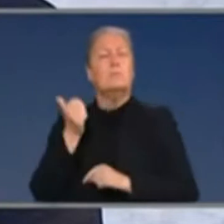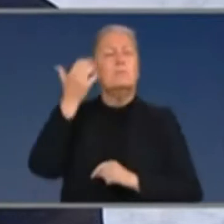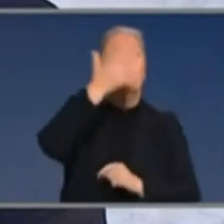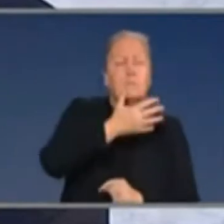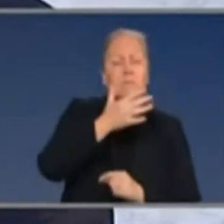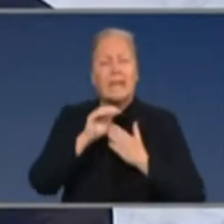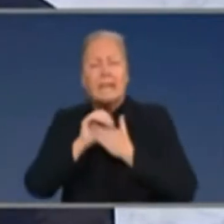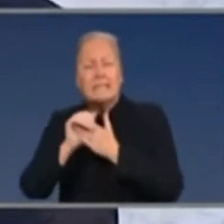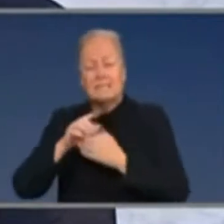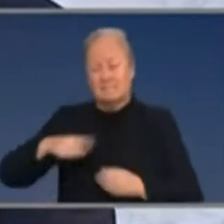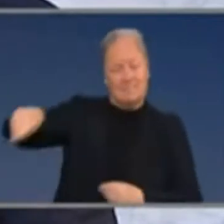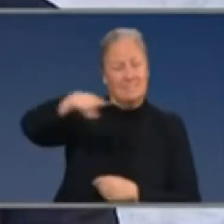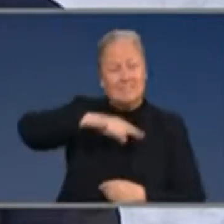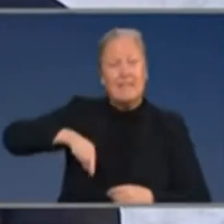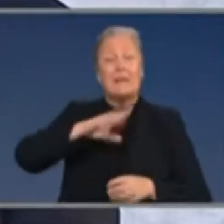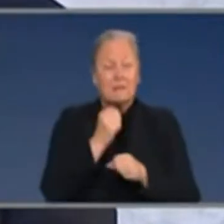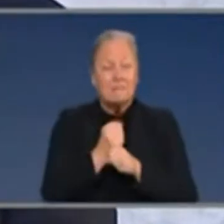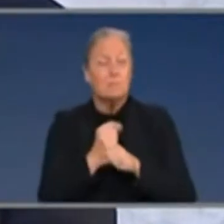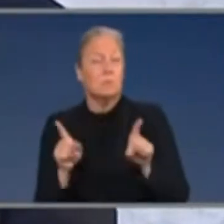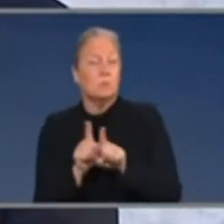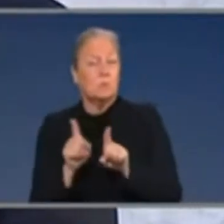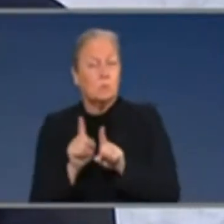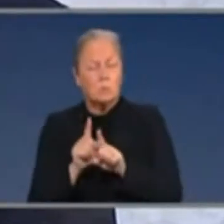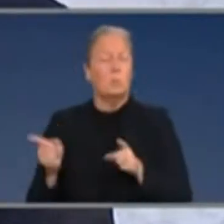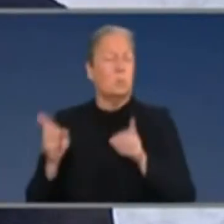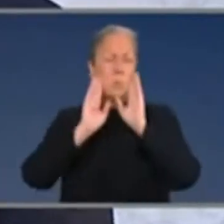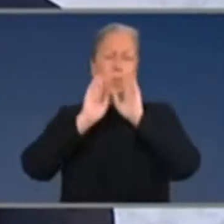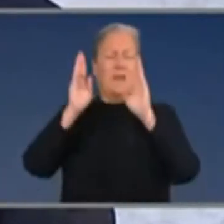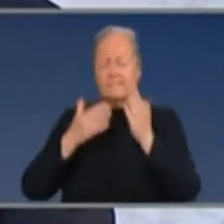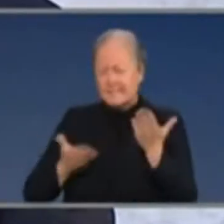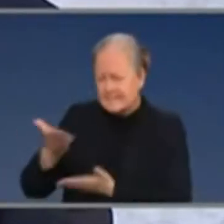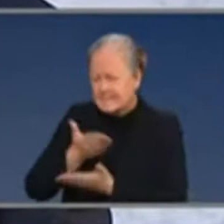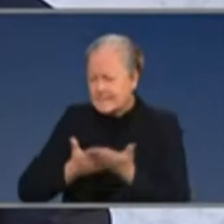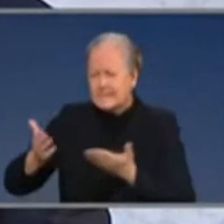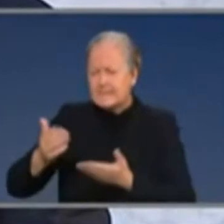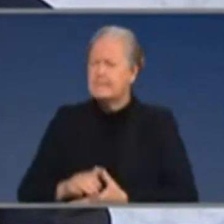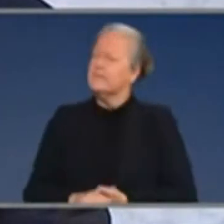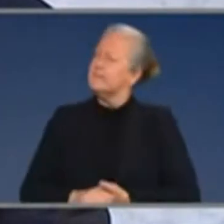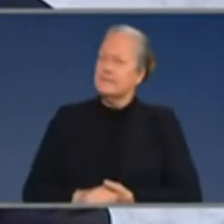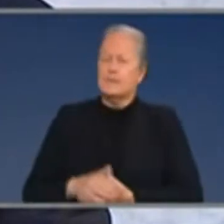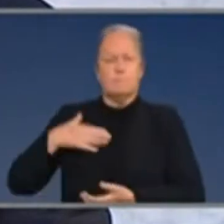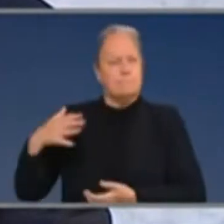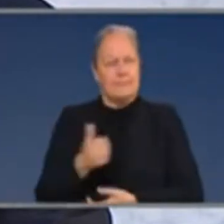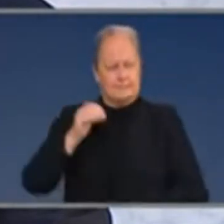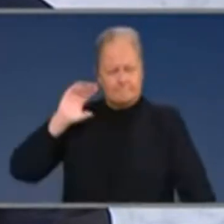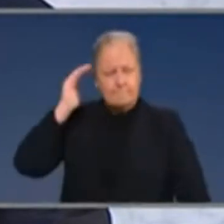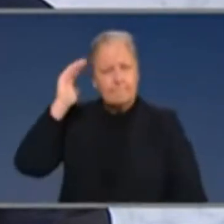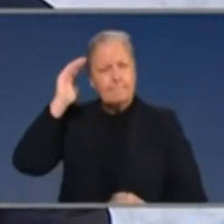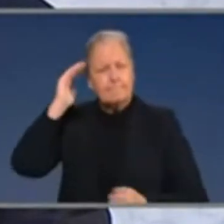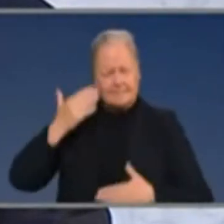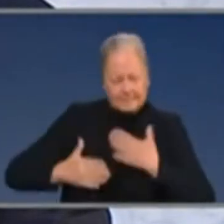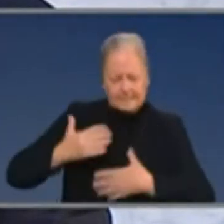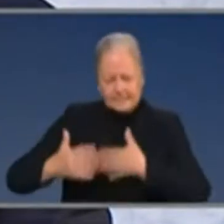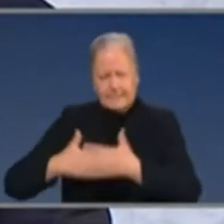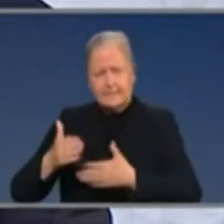and that was quite an extraordinary discussion. And it charged us up to keep going with the work that was being done to form the